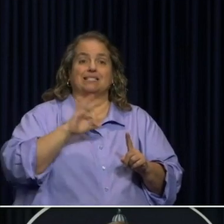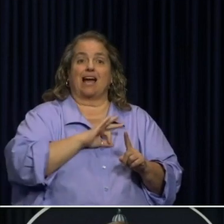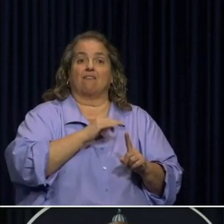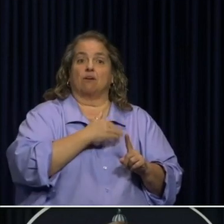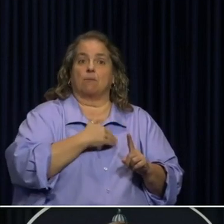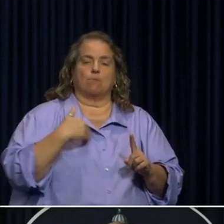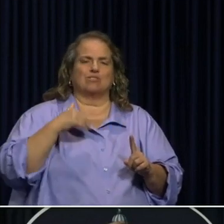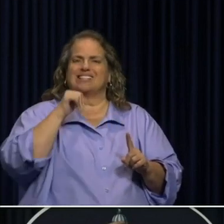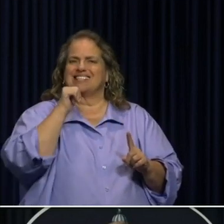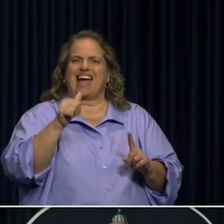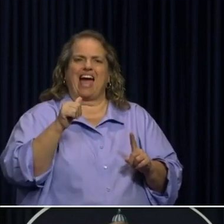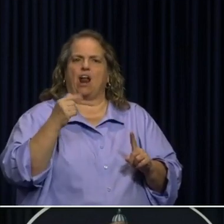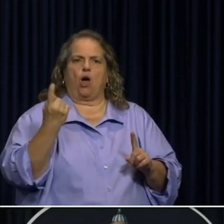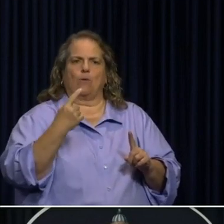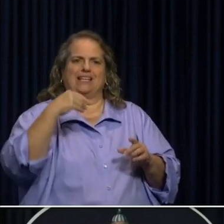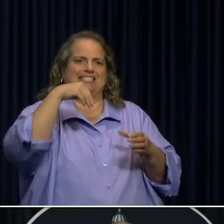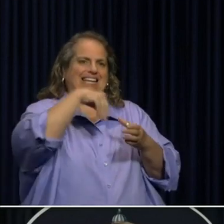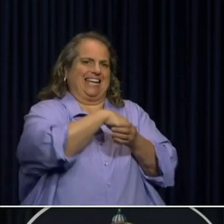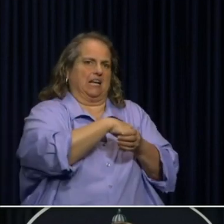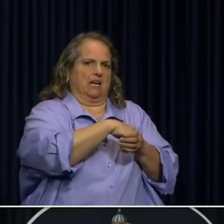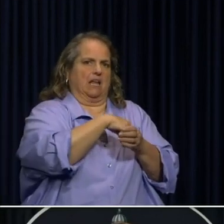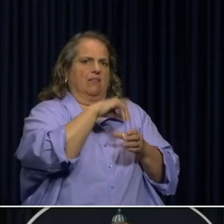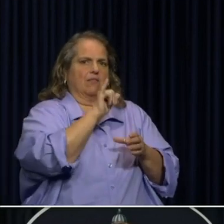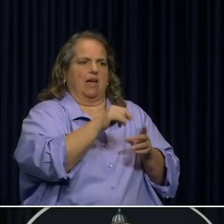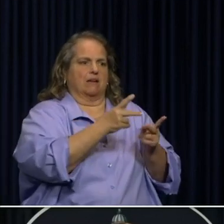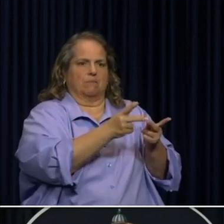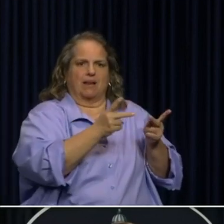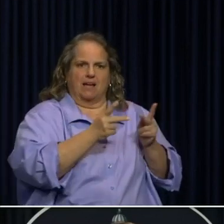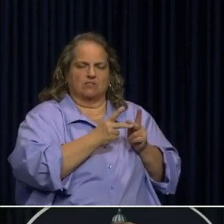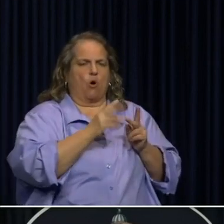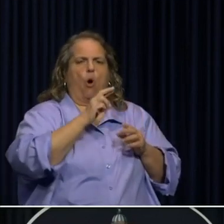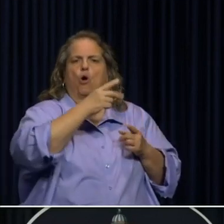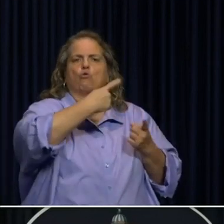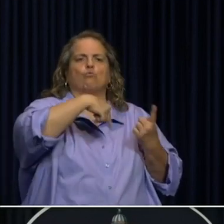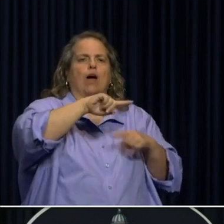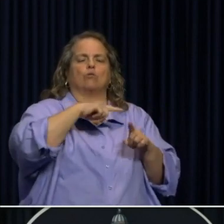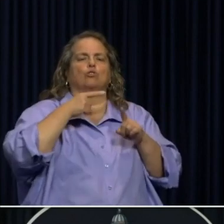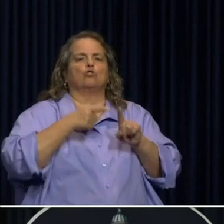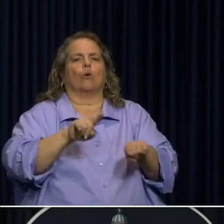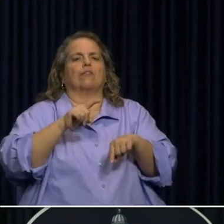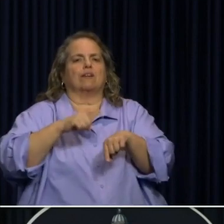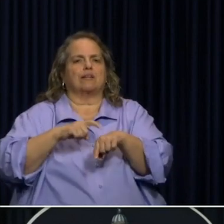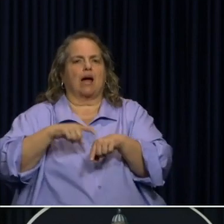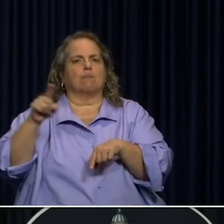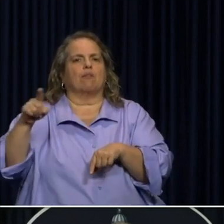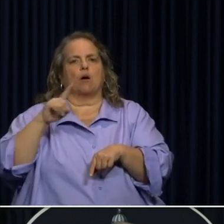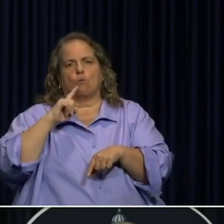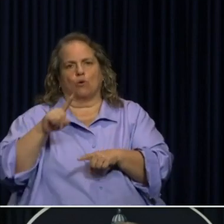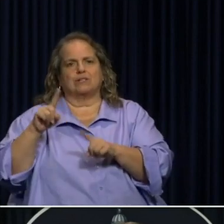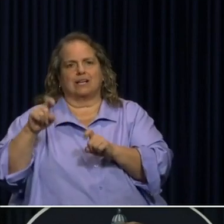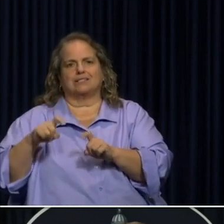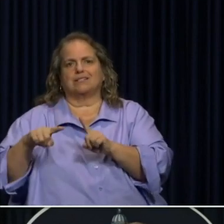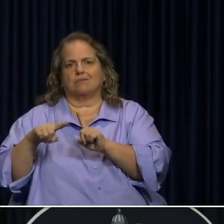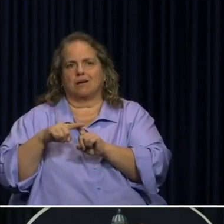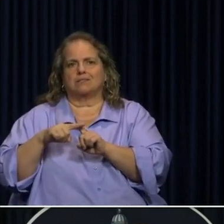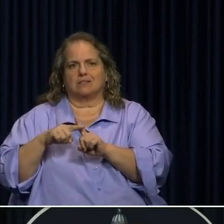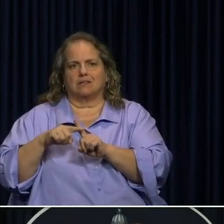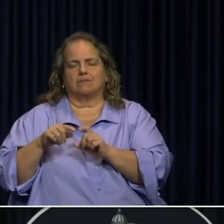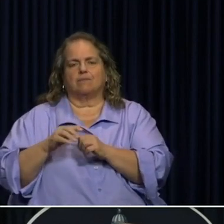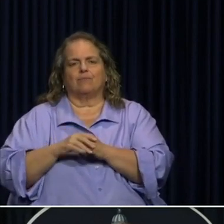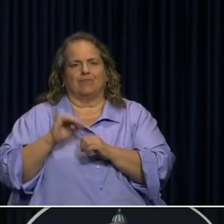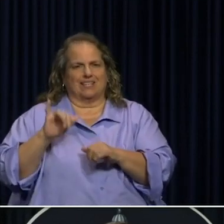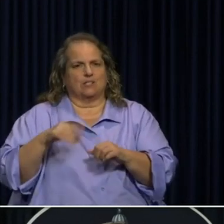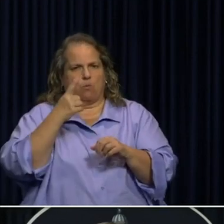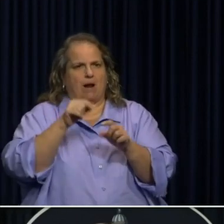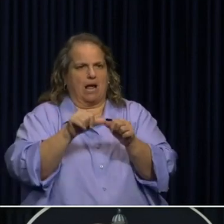in the facility or even around the facility during that period of time. This is an area we're